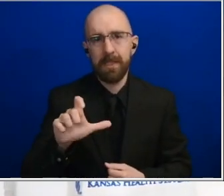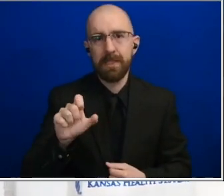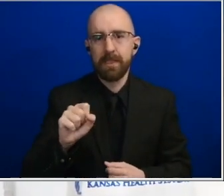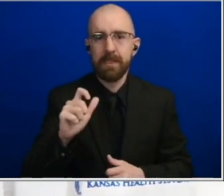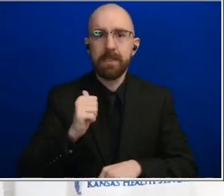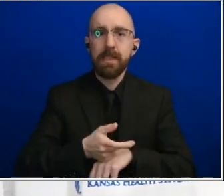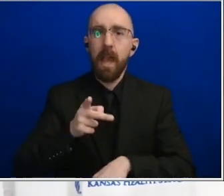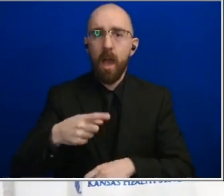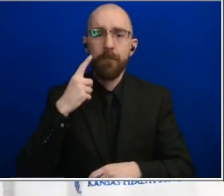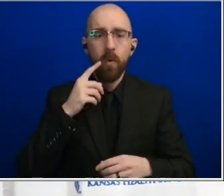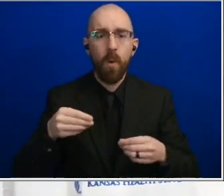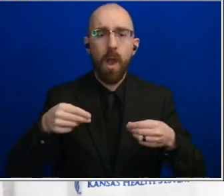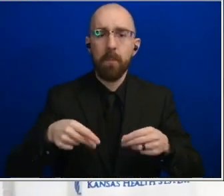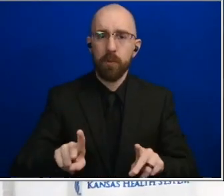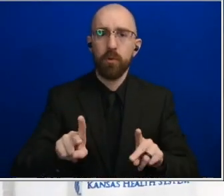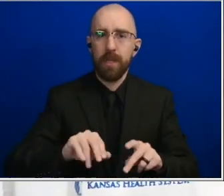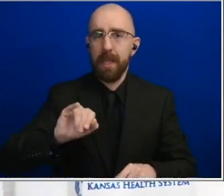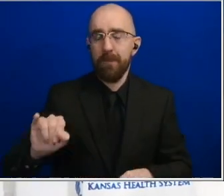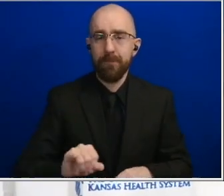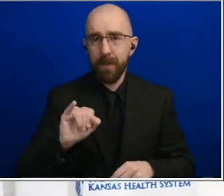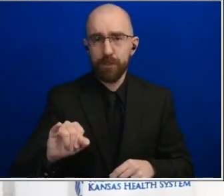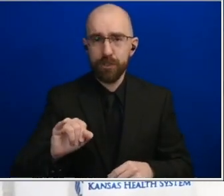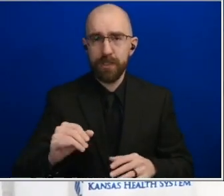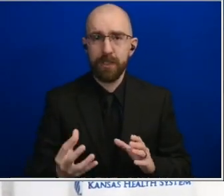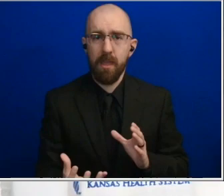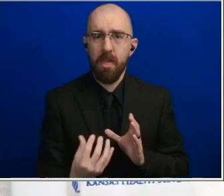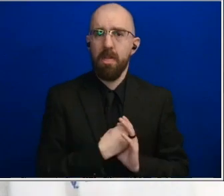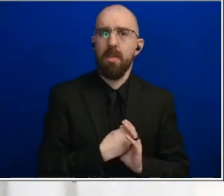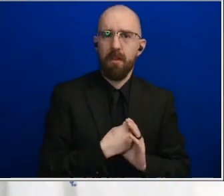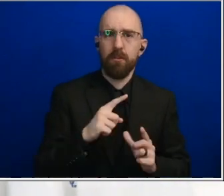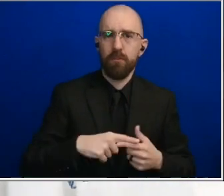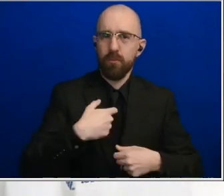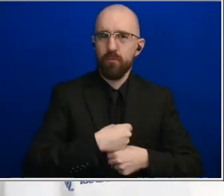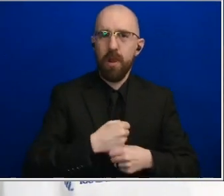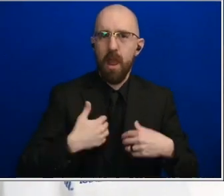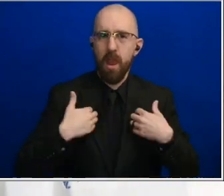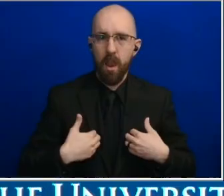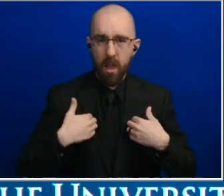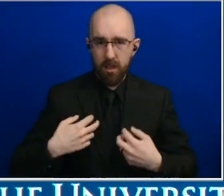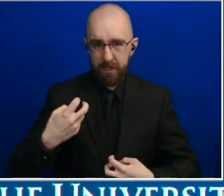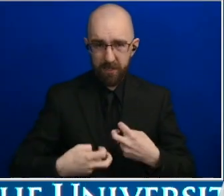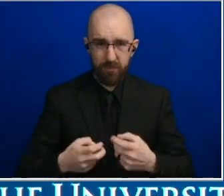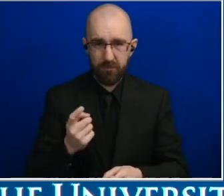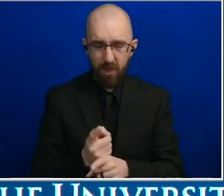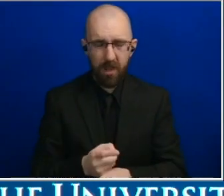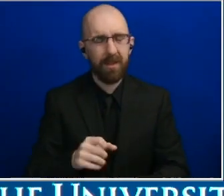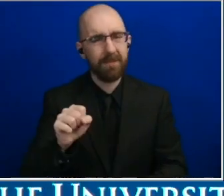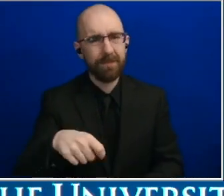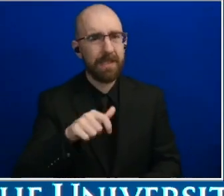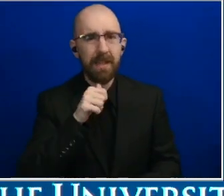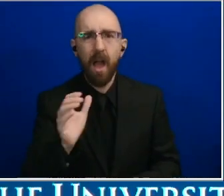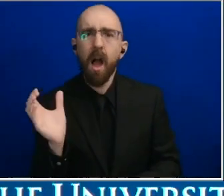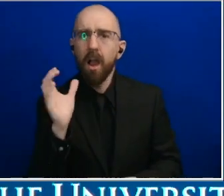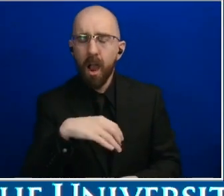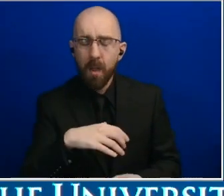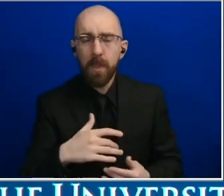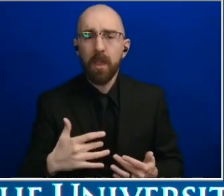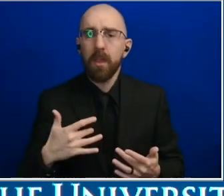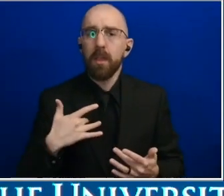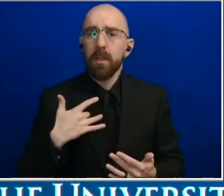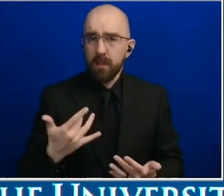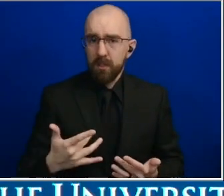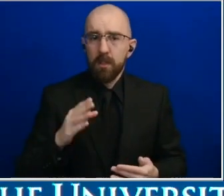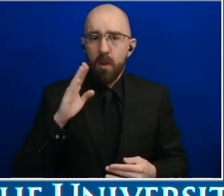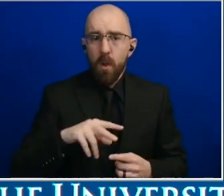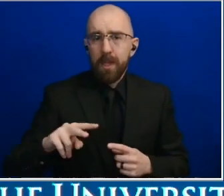opportunistic infection by bacteria to create those lung issues. Is that right? Yeah, and this is not uncommon. Certainly we know that a secondary